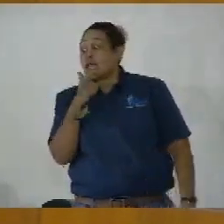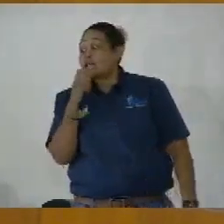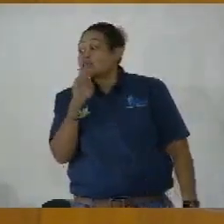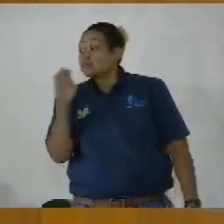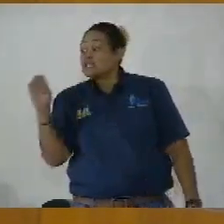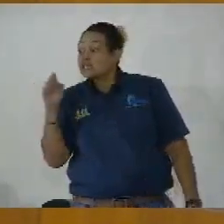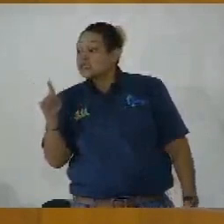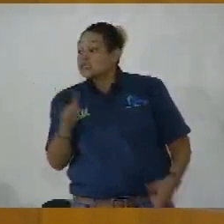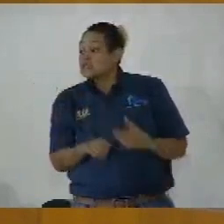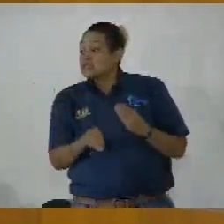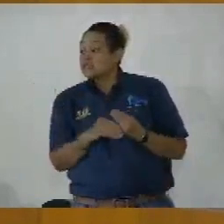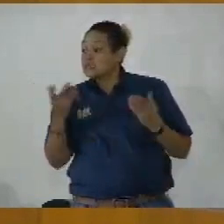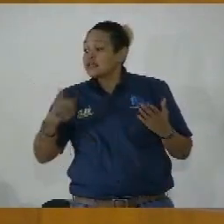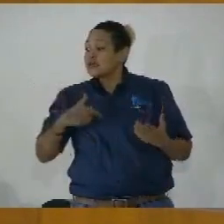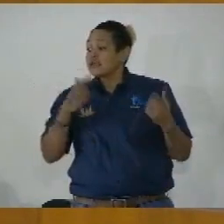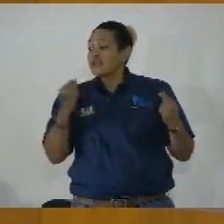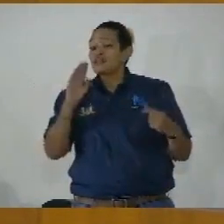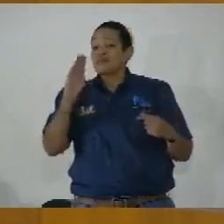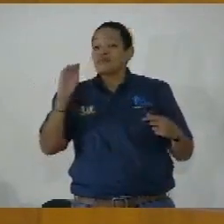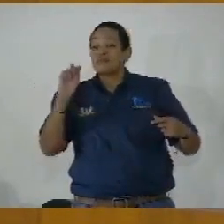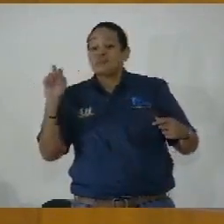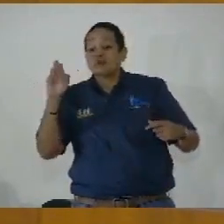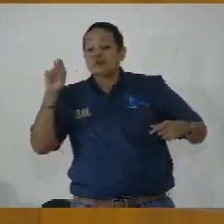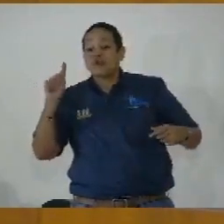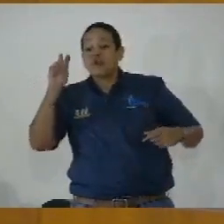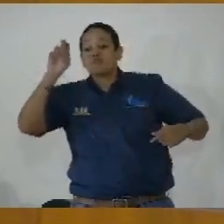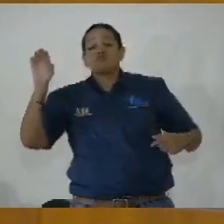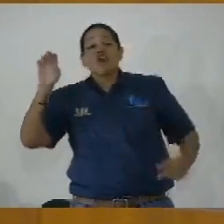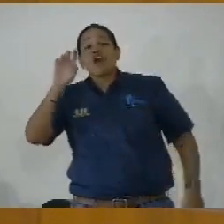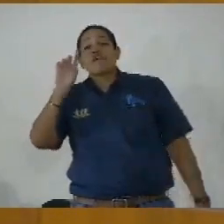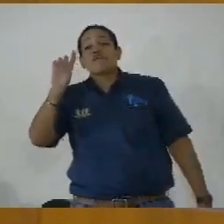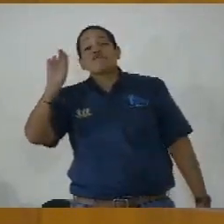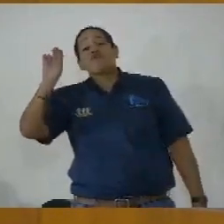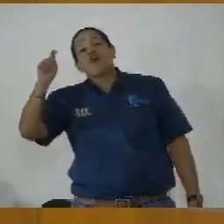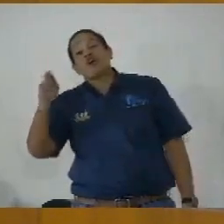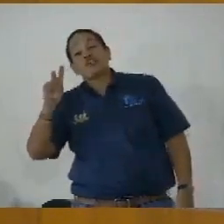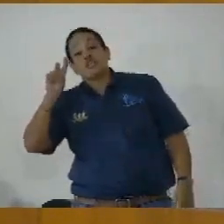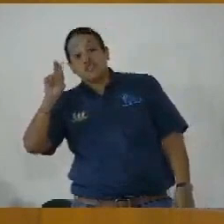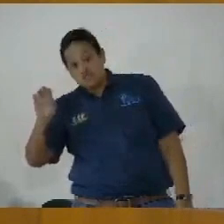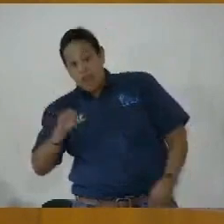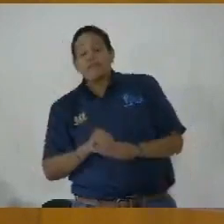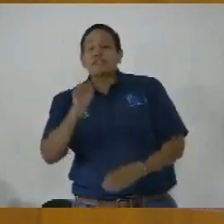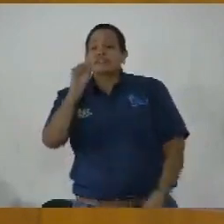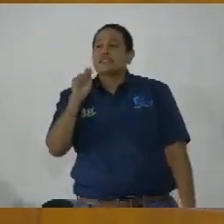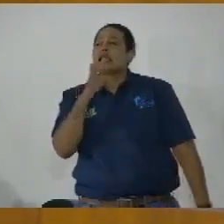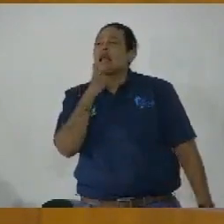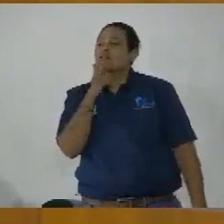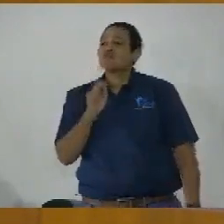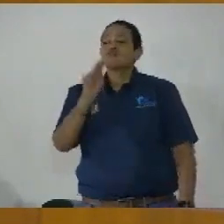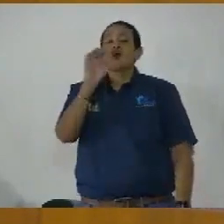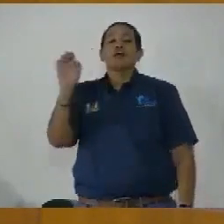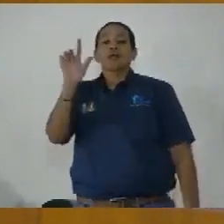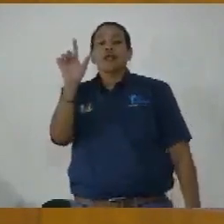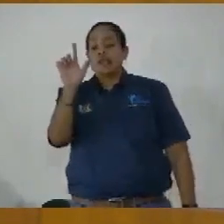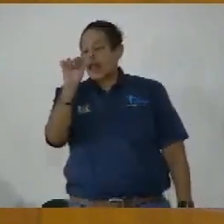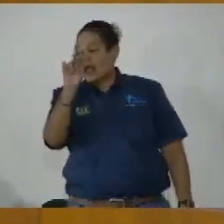Eastern, we're doing Buttercup Drive, Doughty Drive. In St. Andrew North Eastern, Ligani